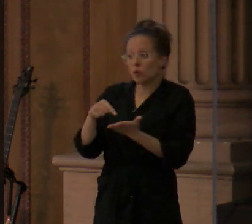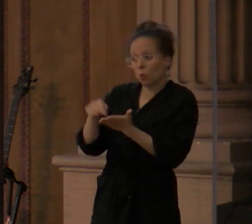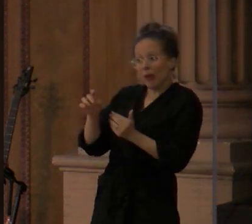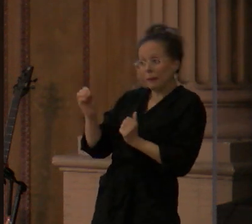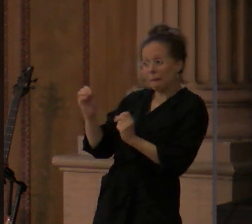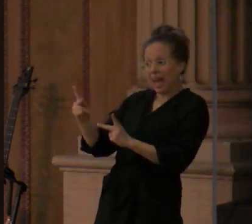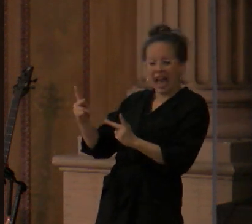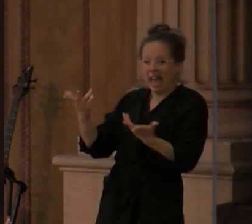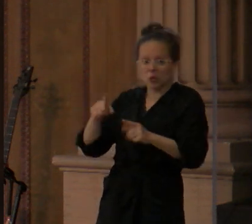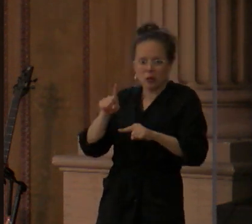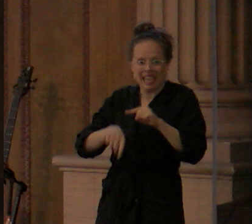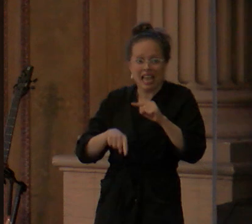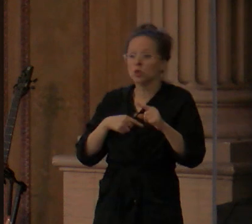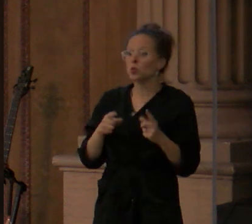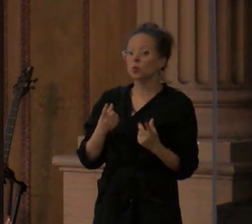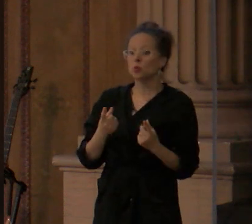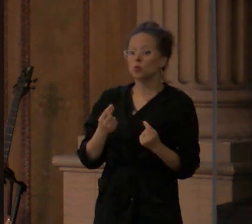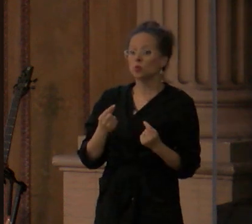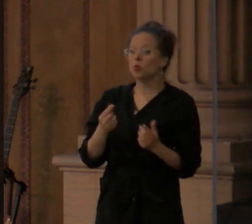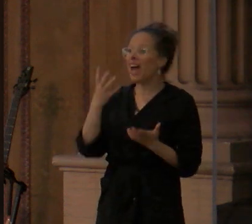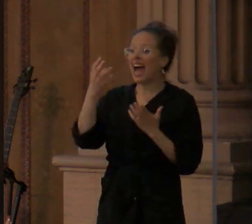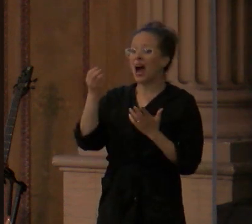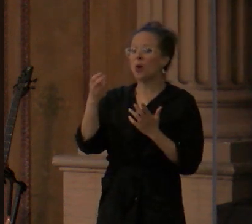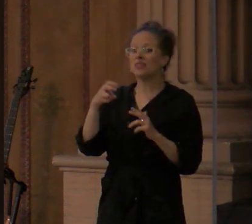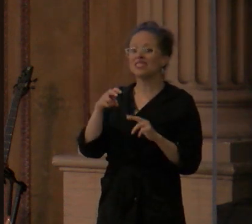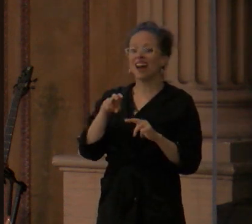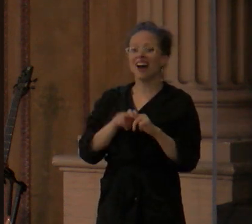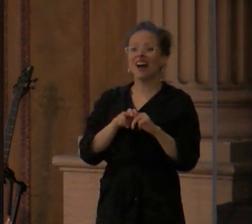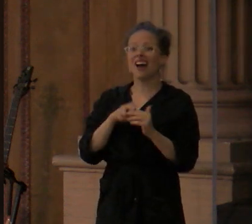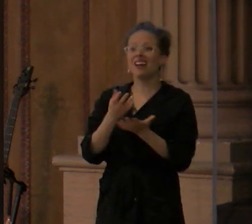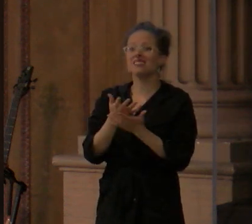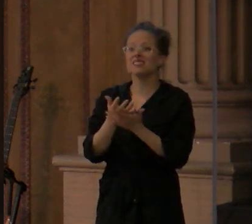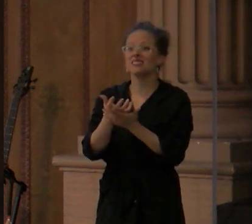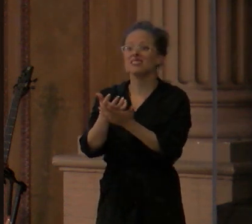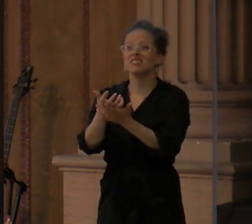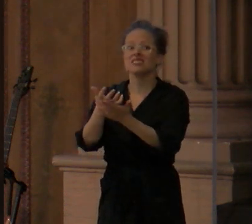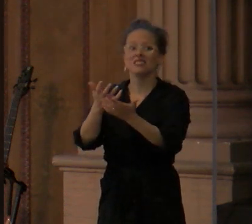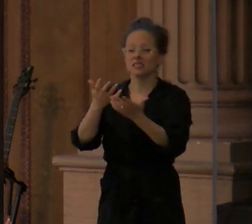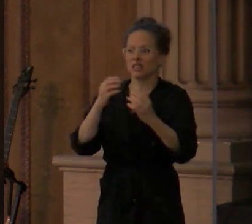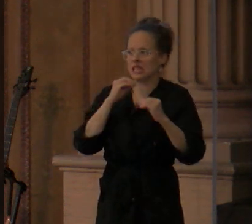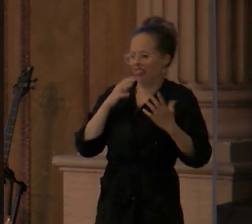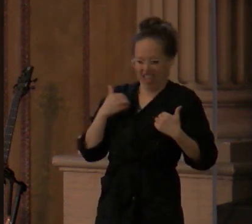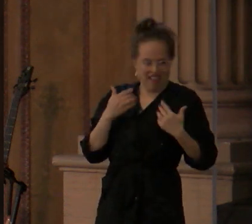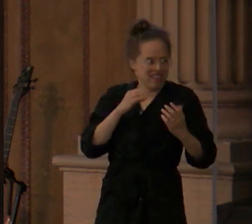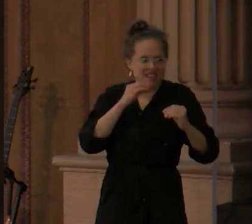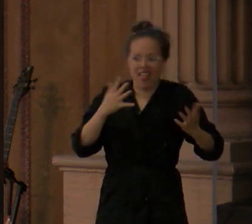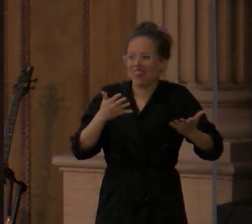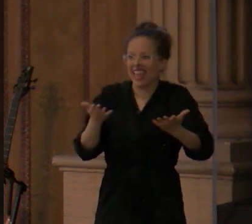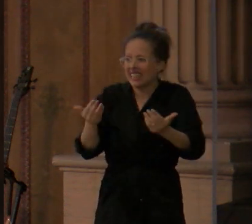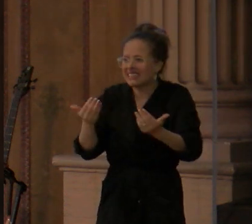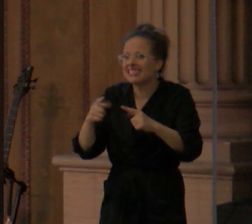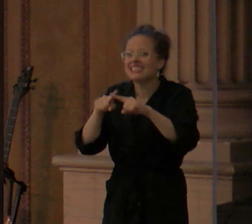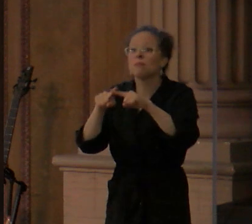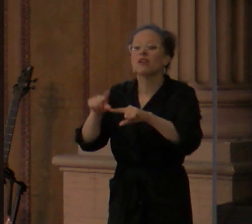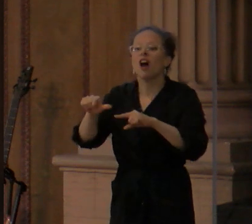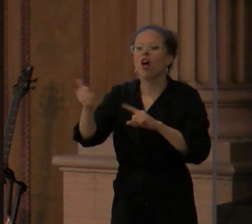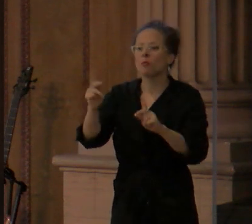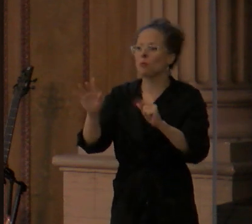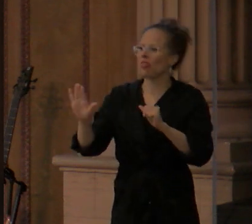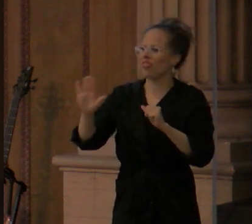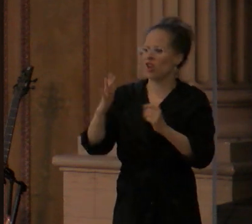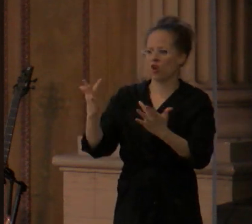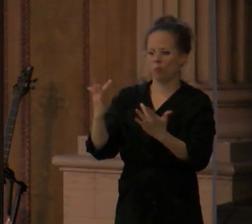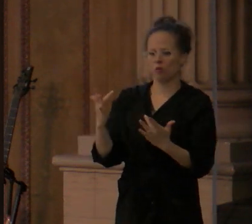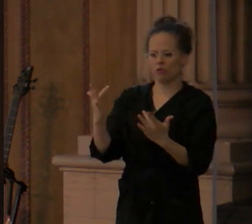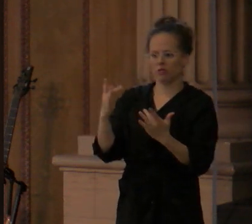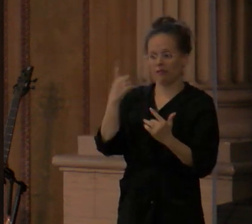You just sat out as an open-handed beggar with nothing to give, completely dependent on their mercy for your physical survival.